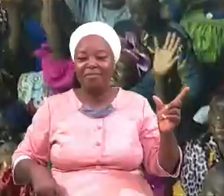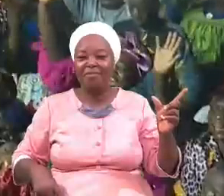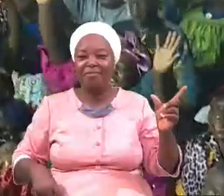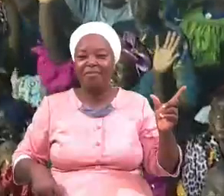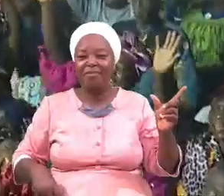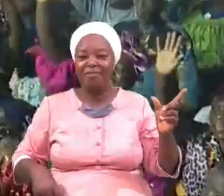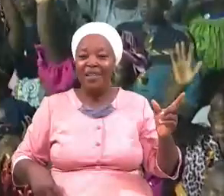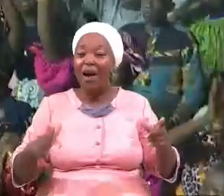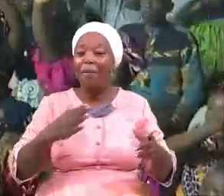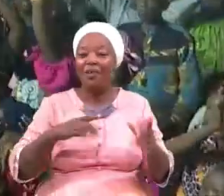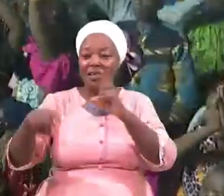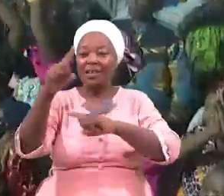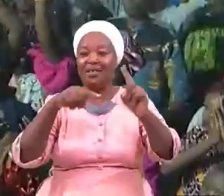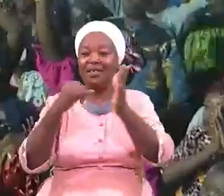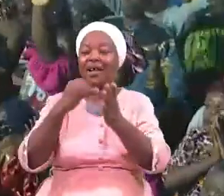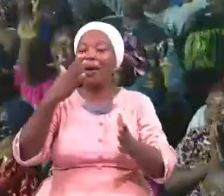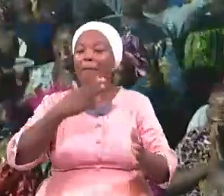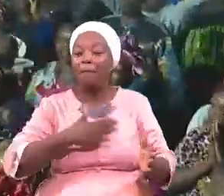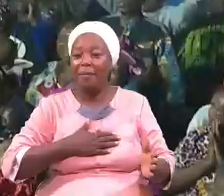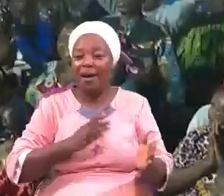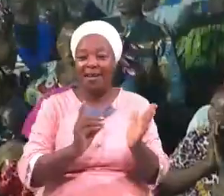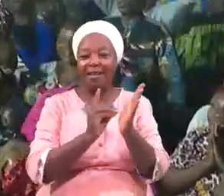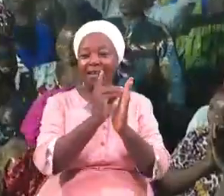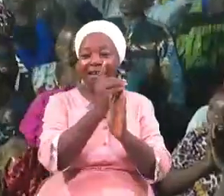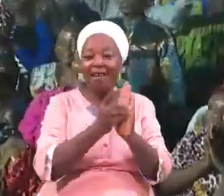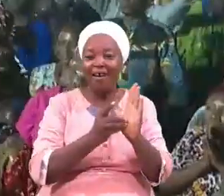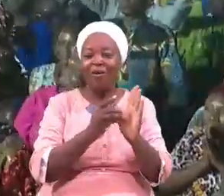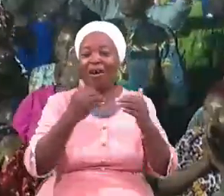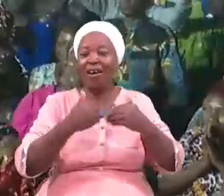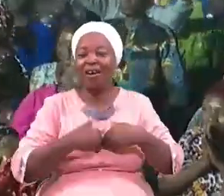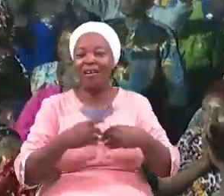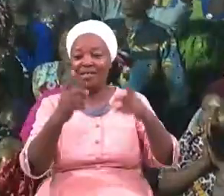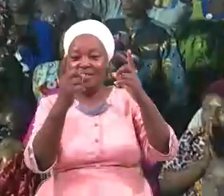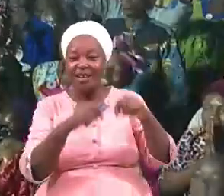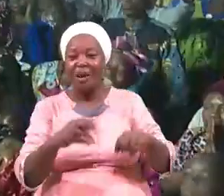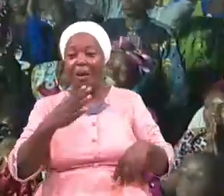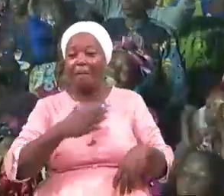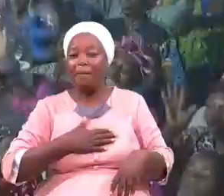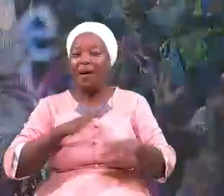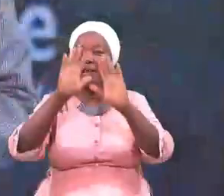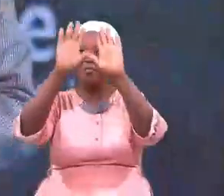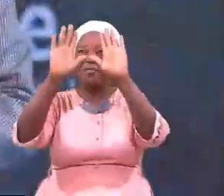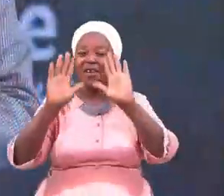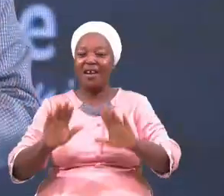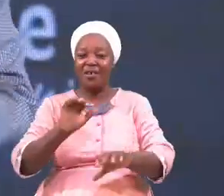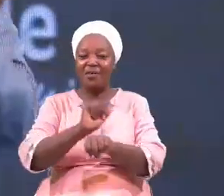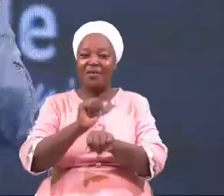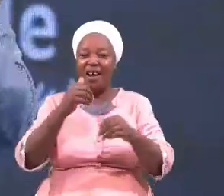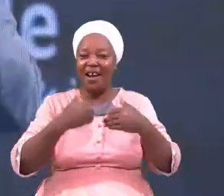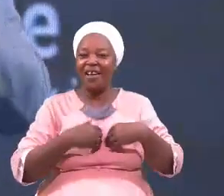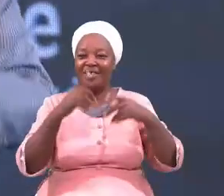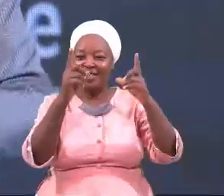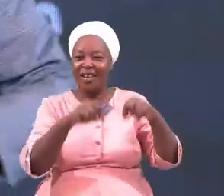My hour has come. My miracle has come.